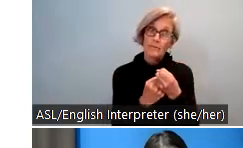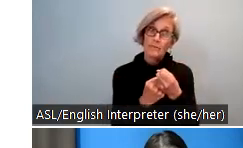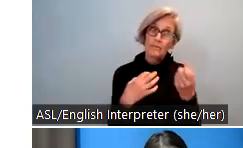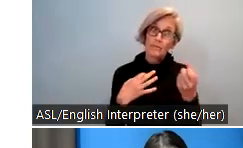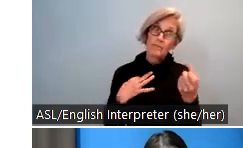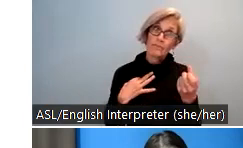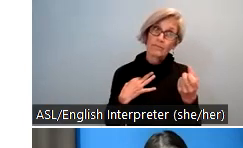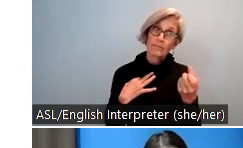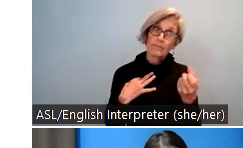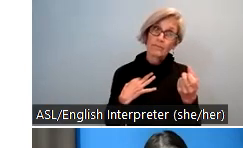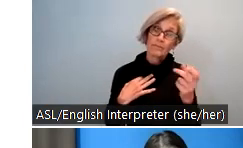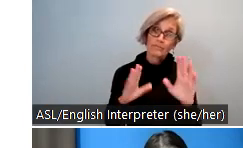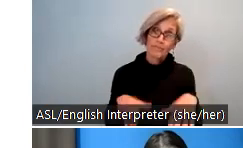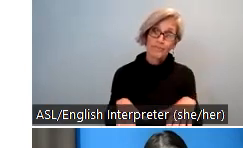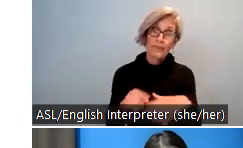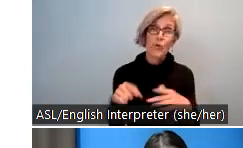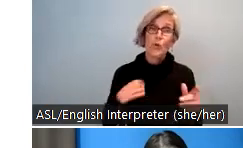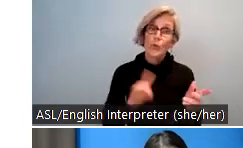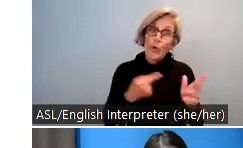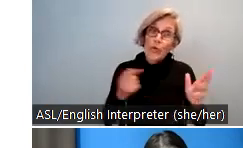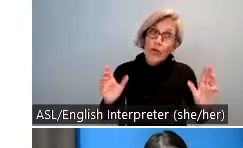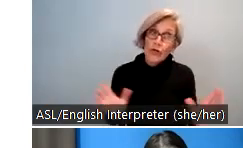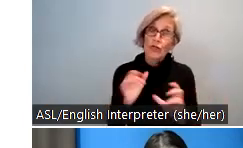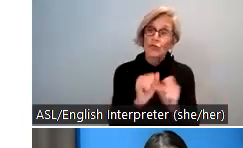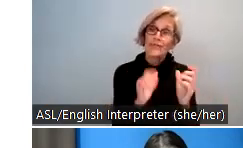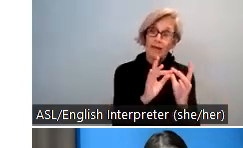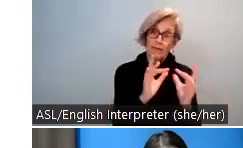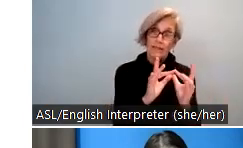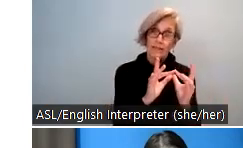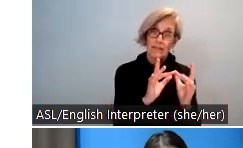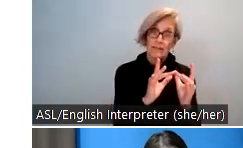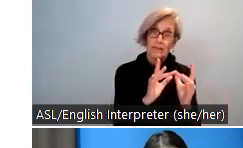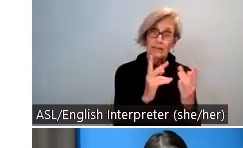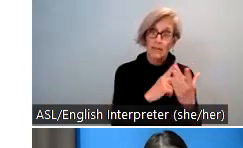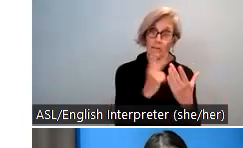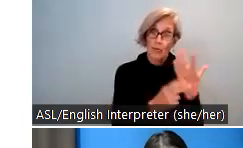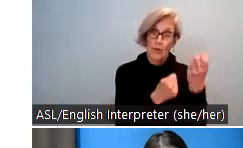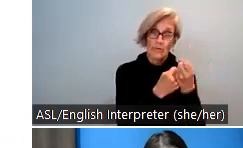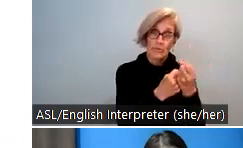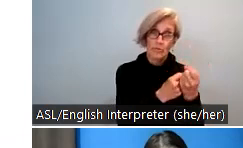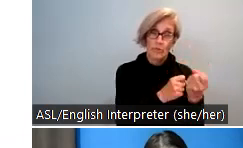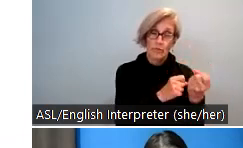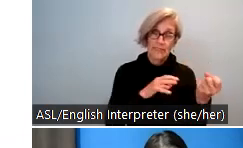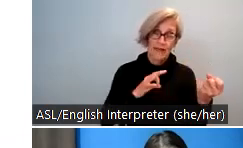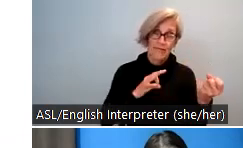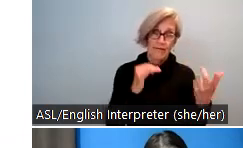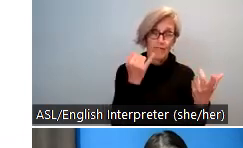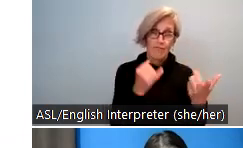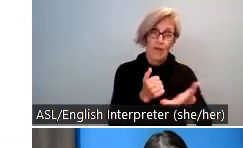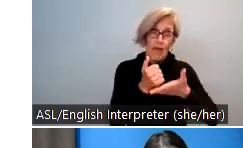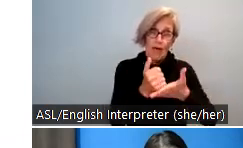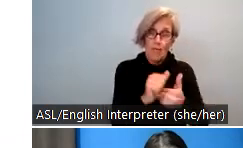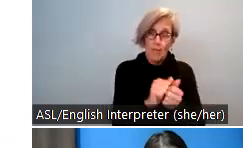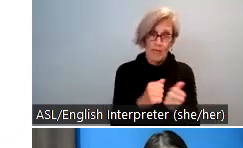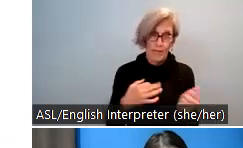applicants, you guys are encouraged to contact program support staff for application consultation. That program